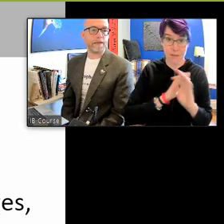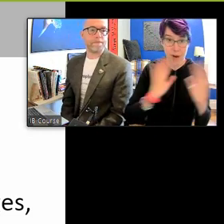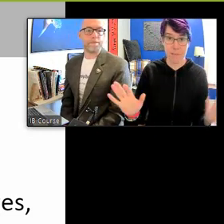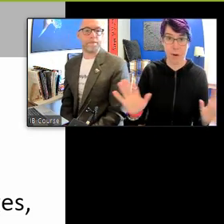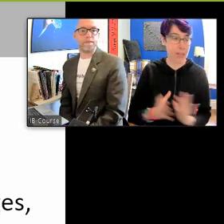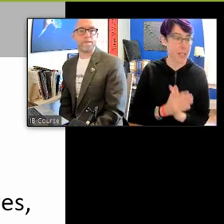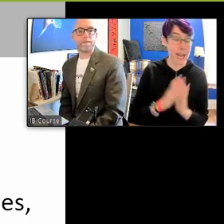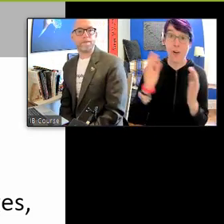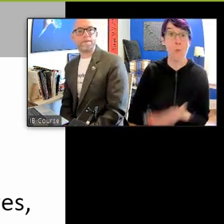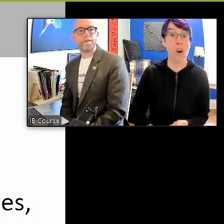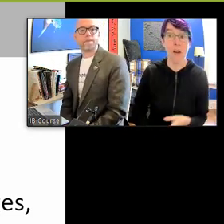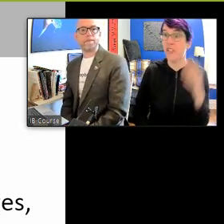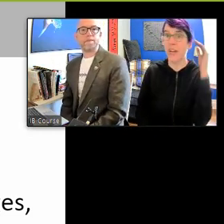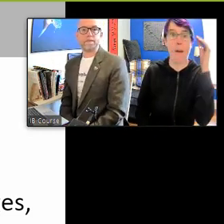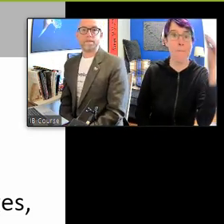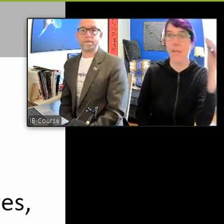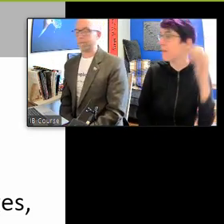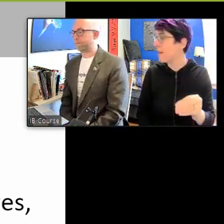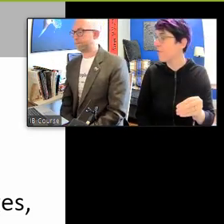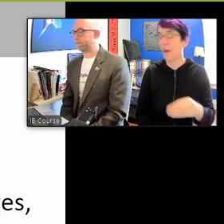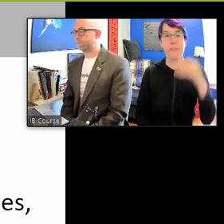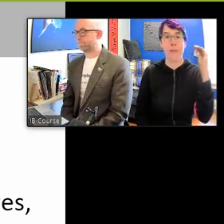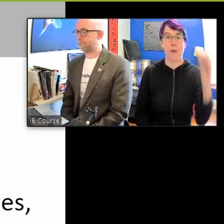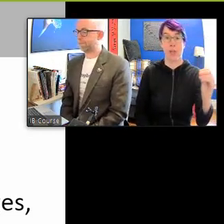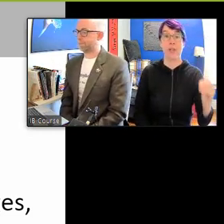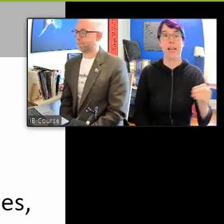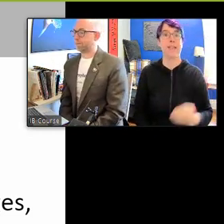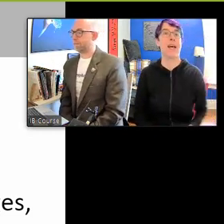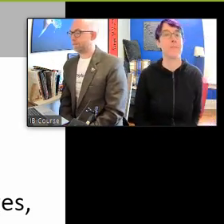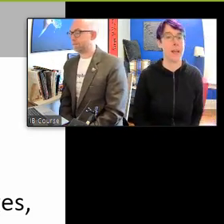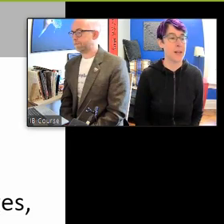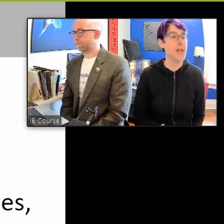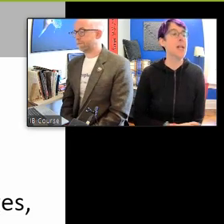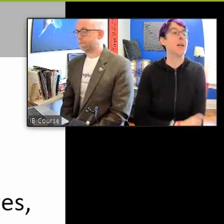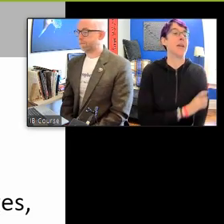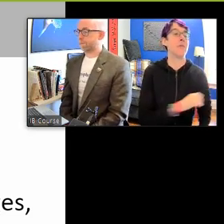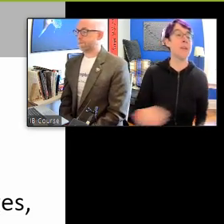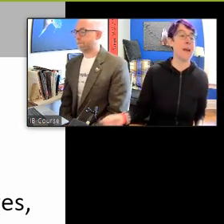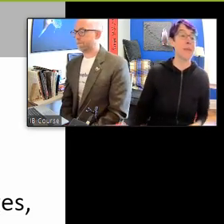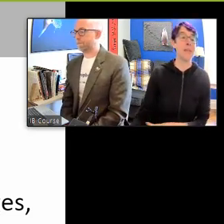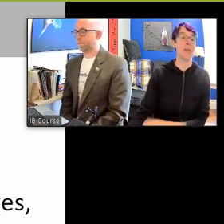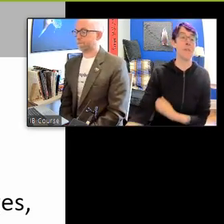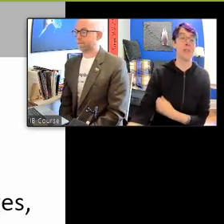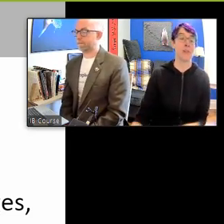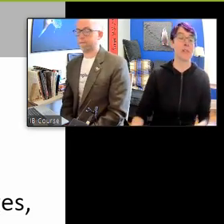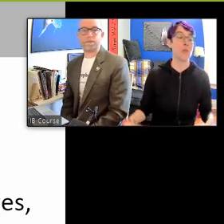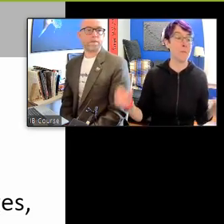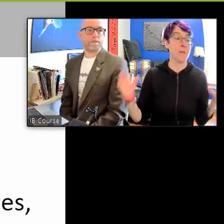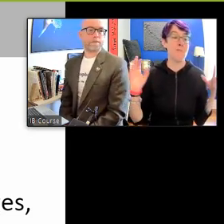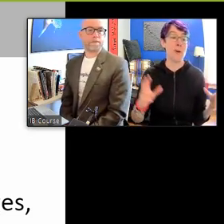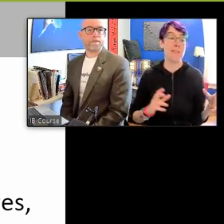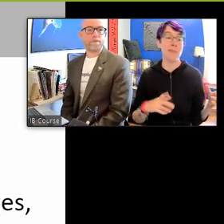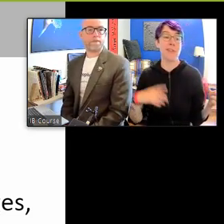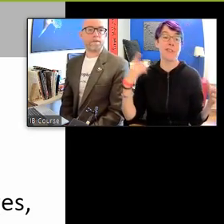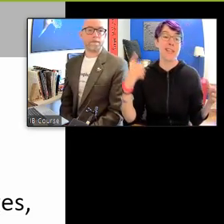yes, yep. Right, perfect. Carries more oxygen, amazing. I'd never thought of that, but you could test that, right? Okay, woolly mammoth hemoglobin structures will